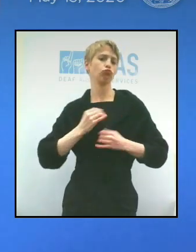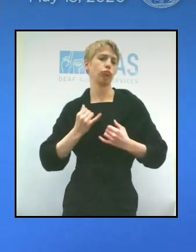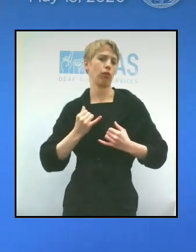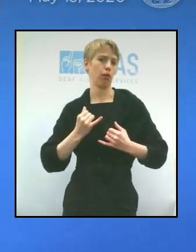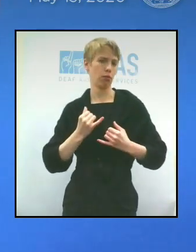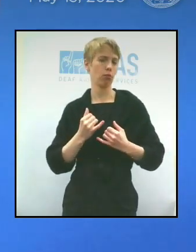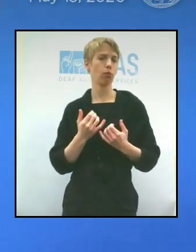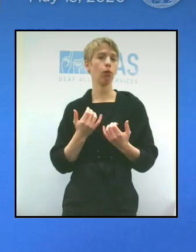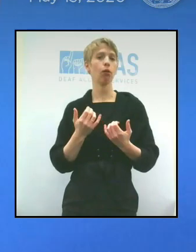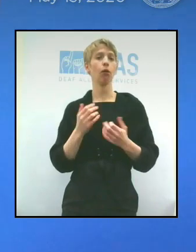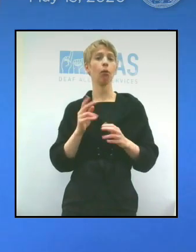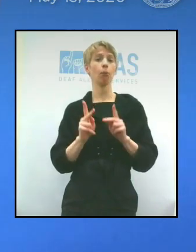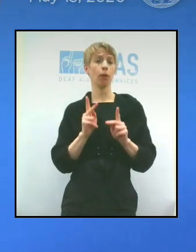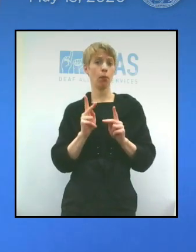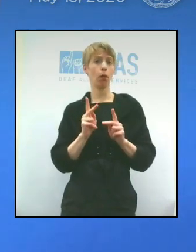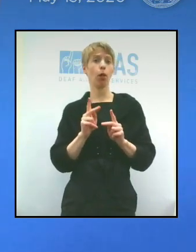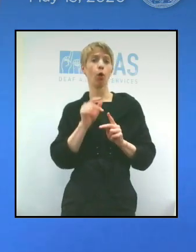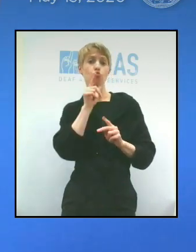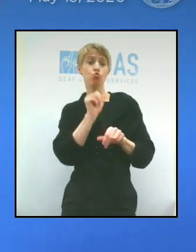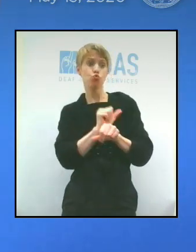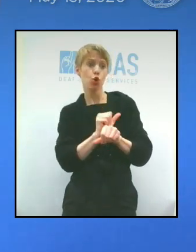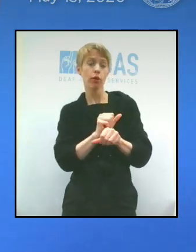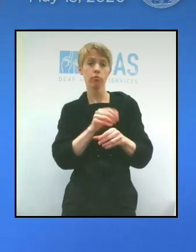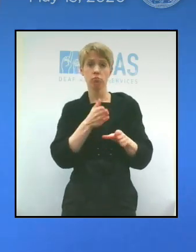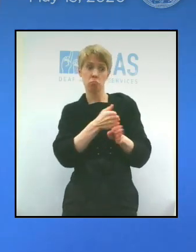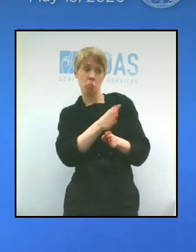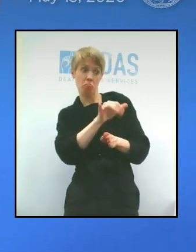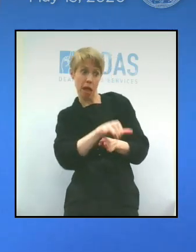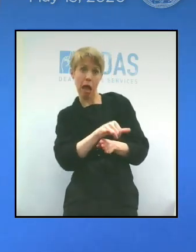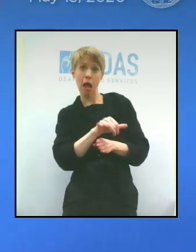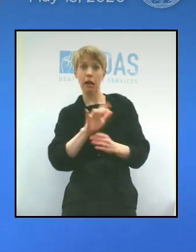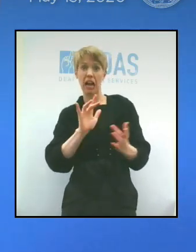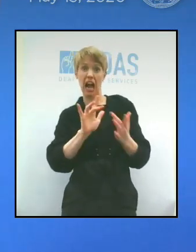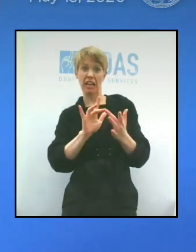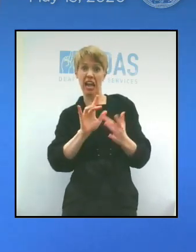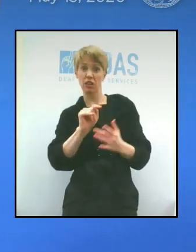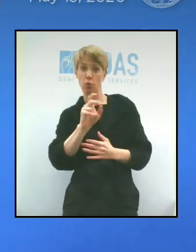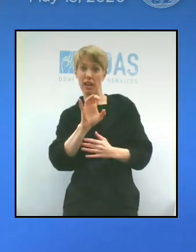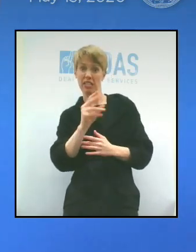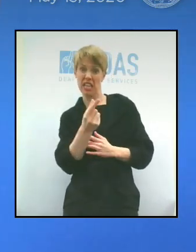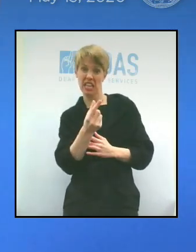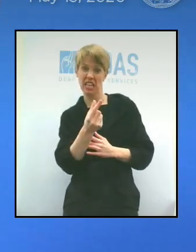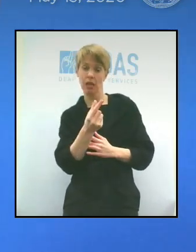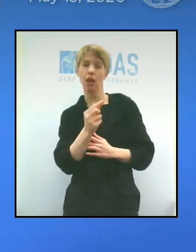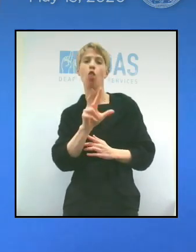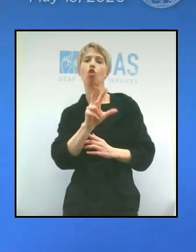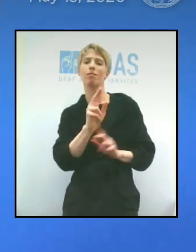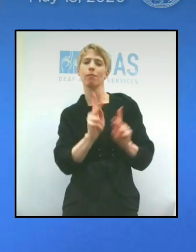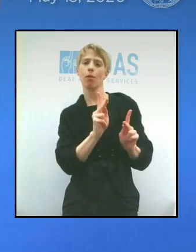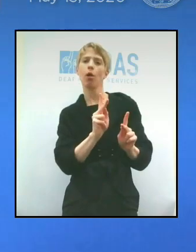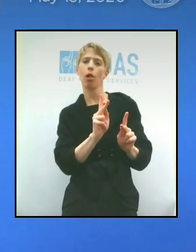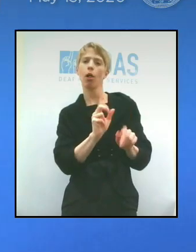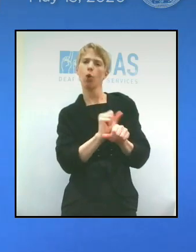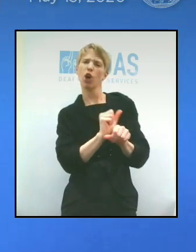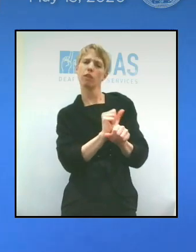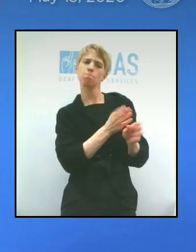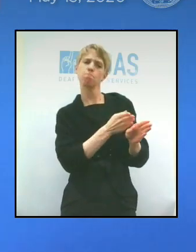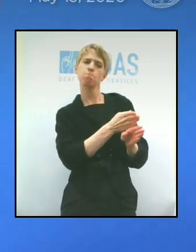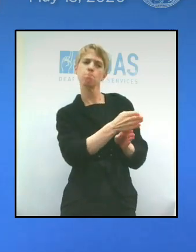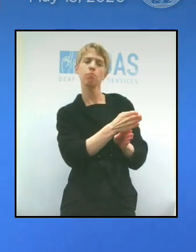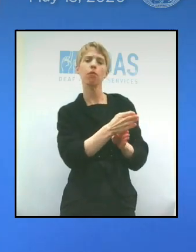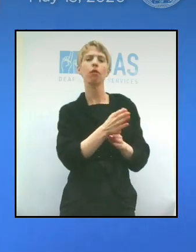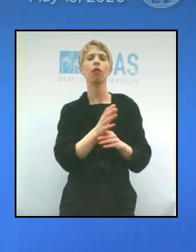30 individuals working on contact tracing now. We've identified over 150 others that can and